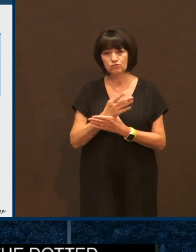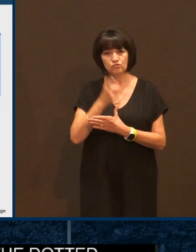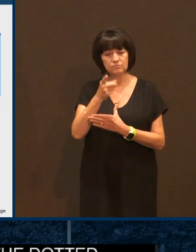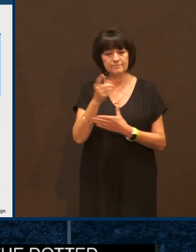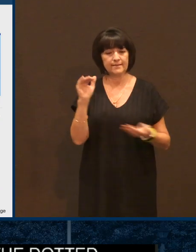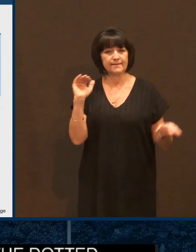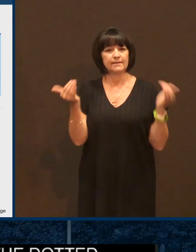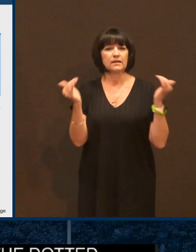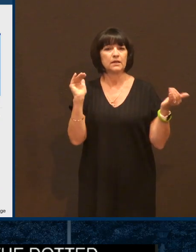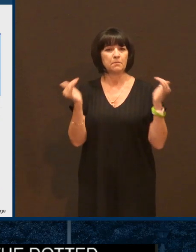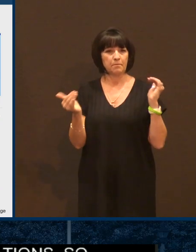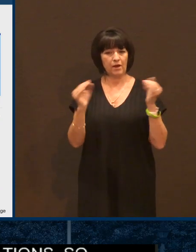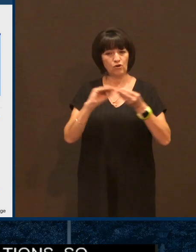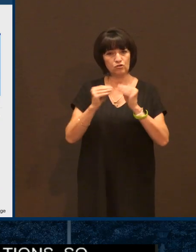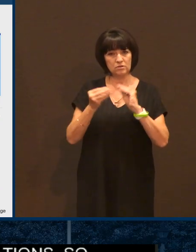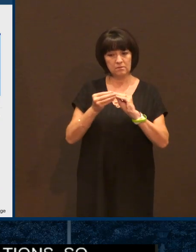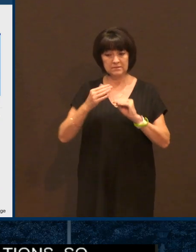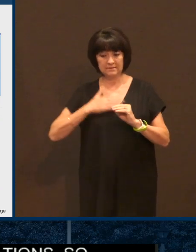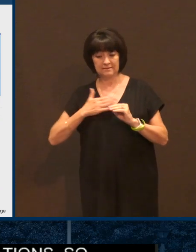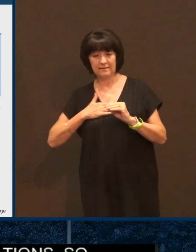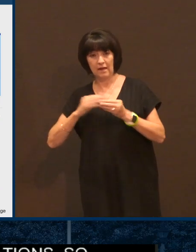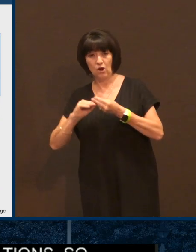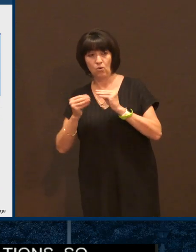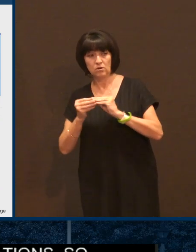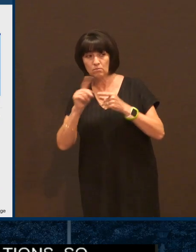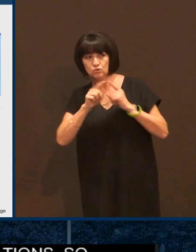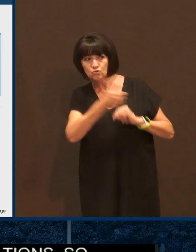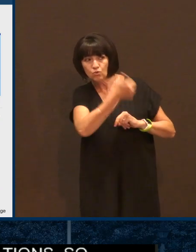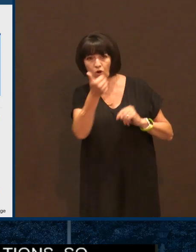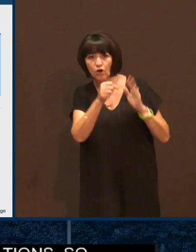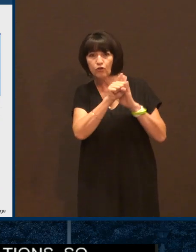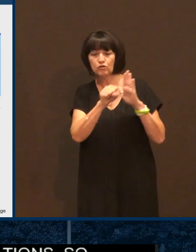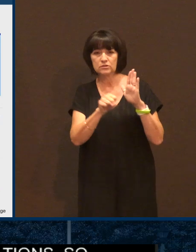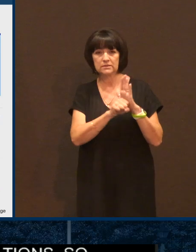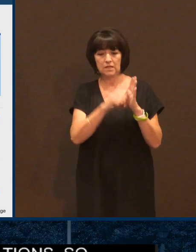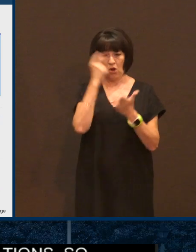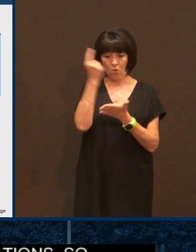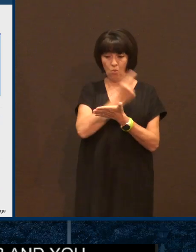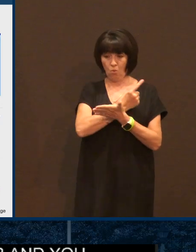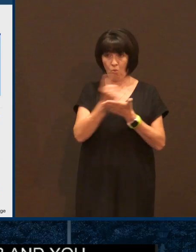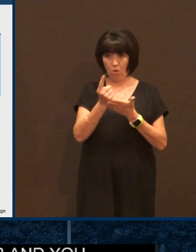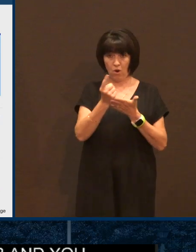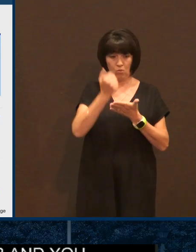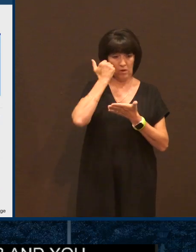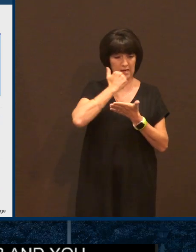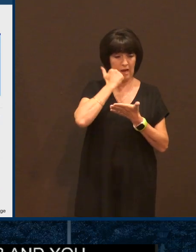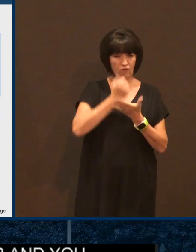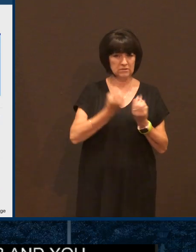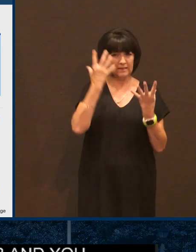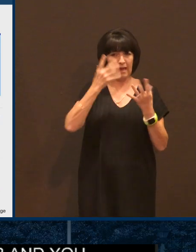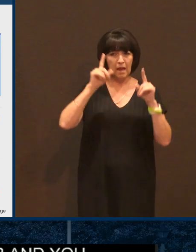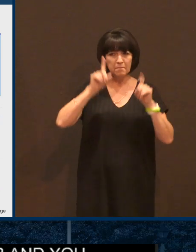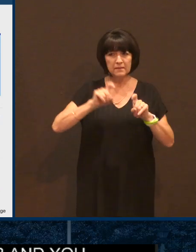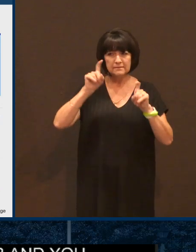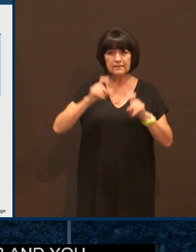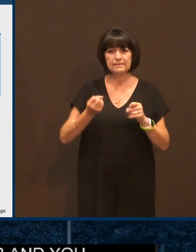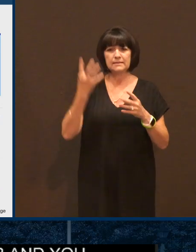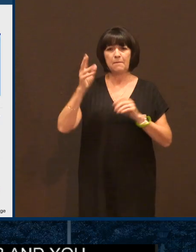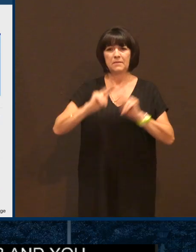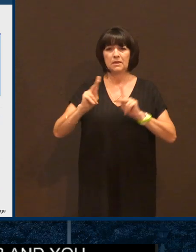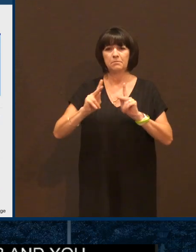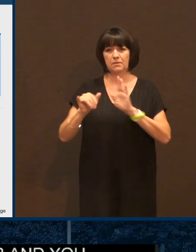number to our number, and you can see that the national number and these other state numbers have started to increase